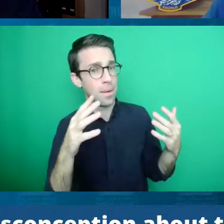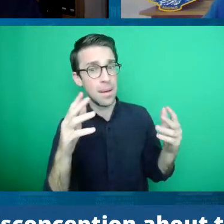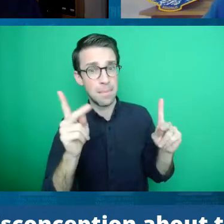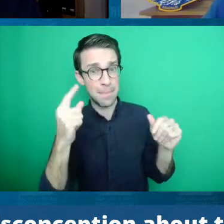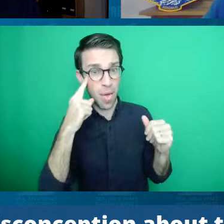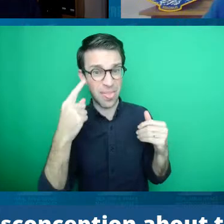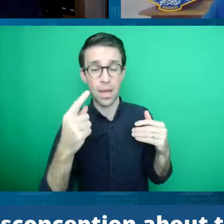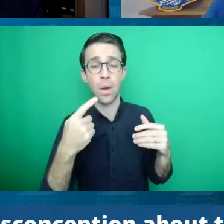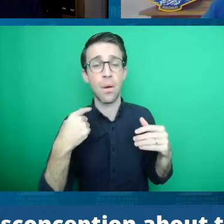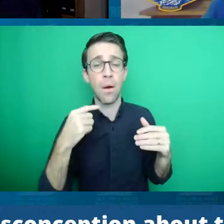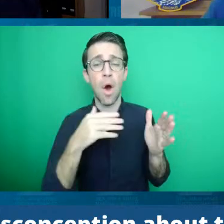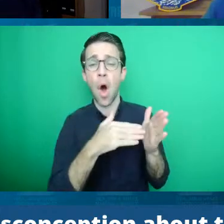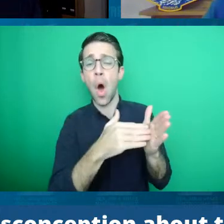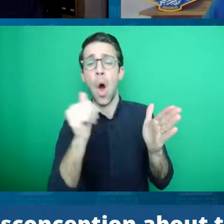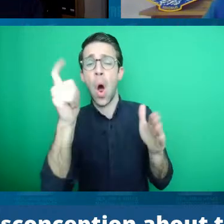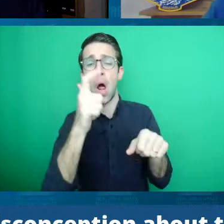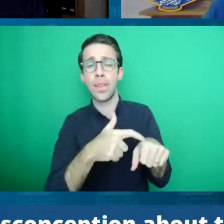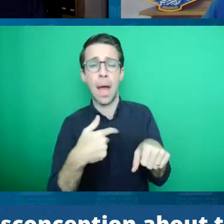think,